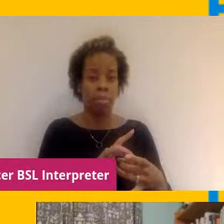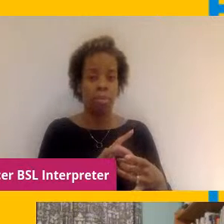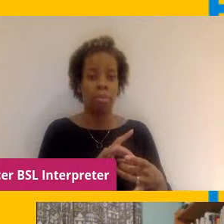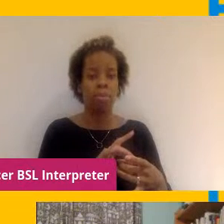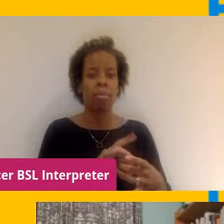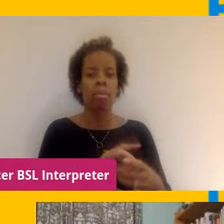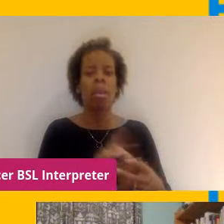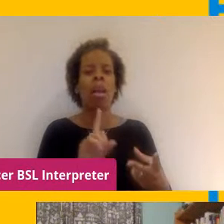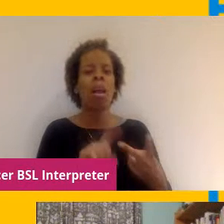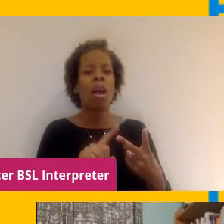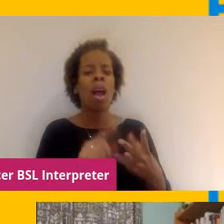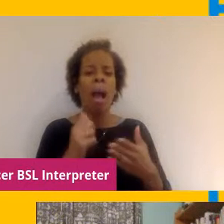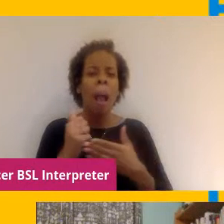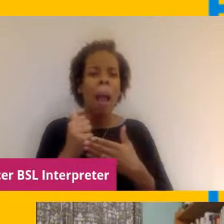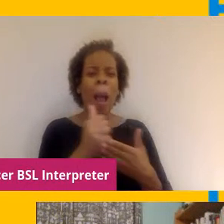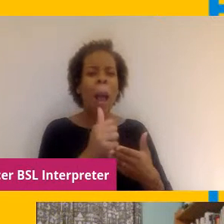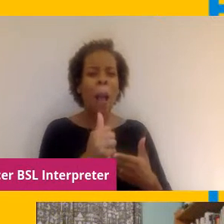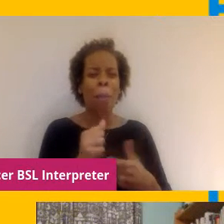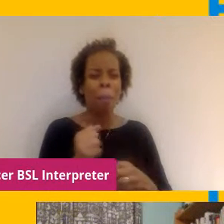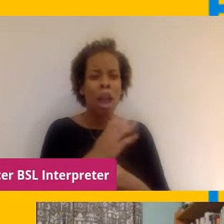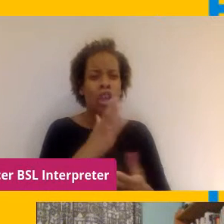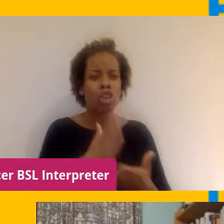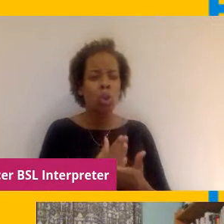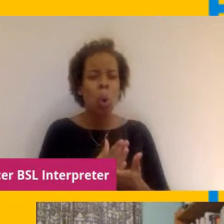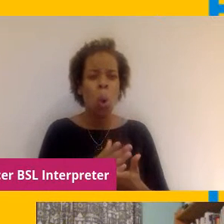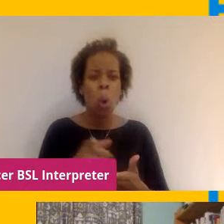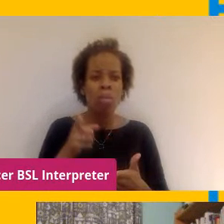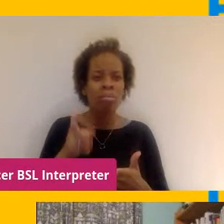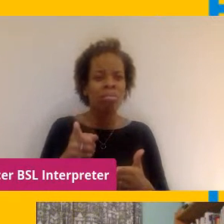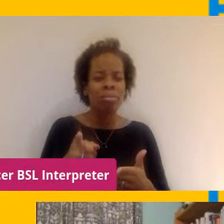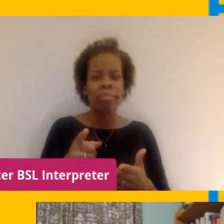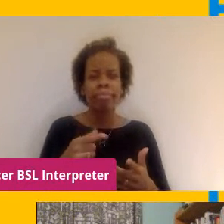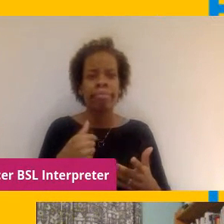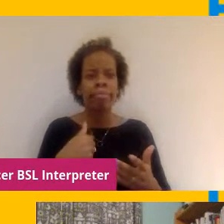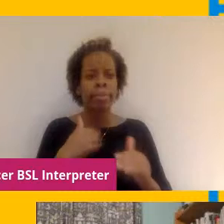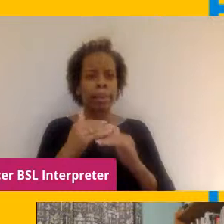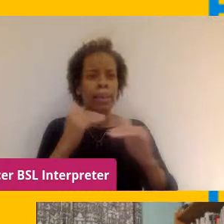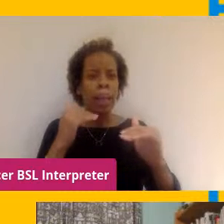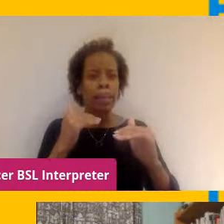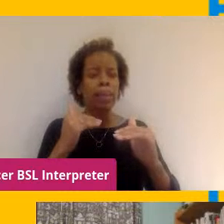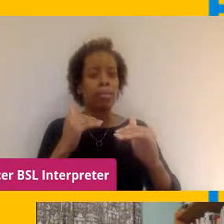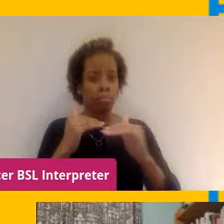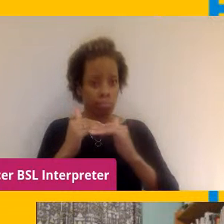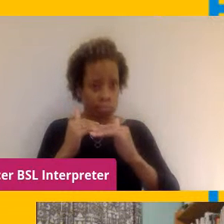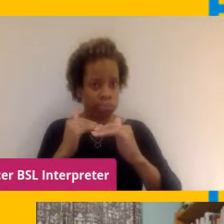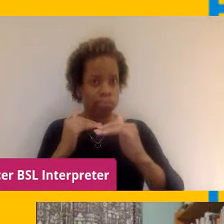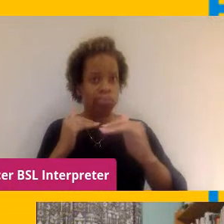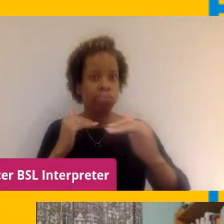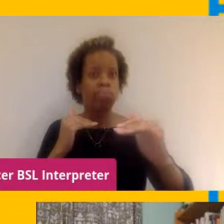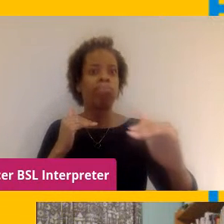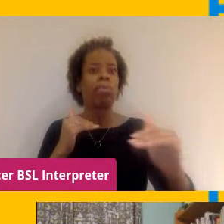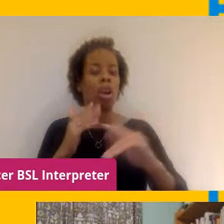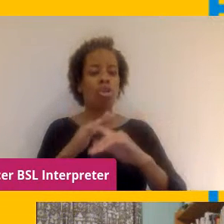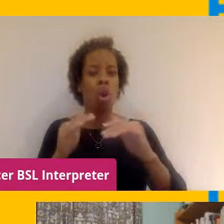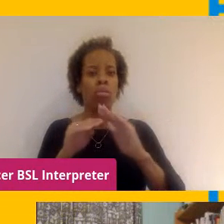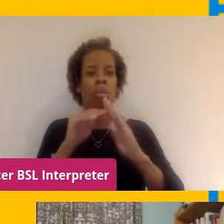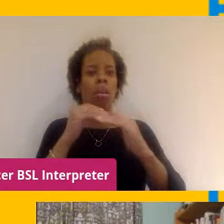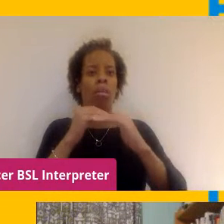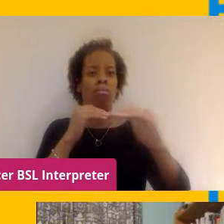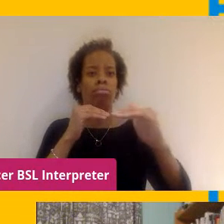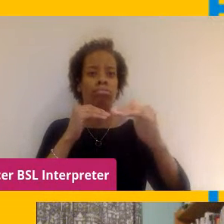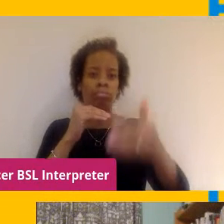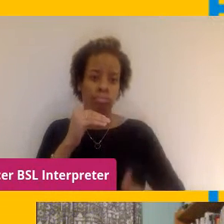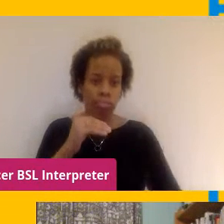that complacency or winter doesn't lead to a fall in standards. Hi, yes. So, I mean, a